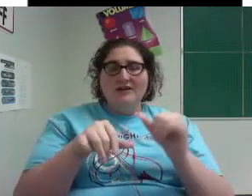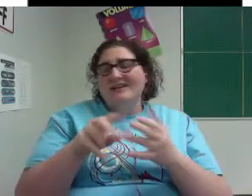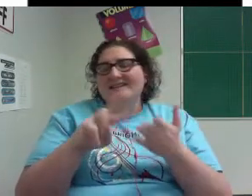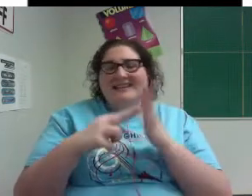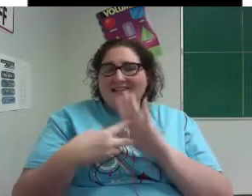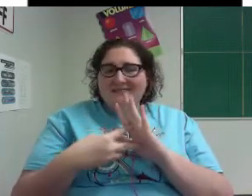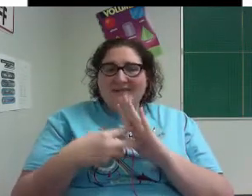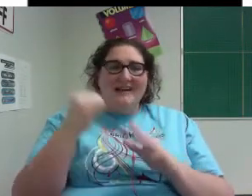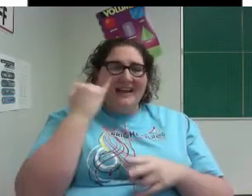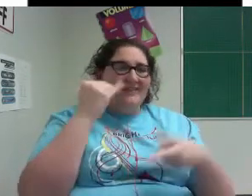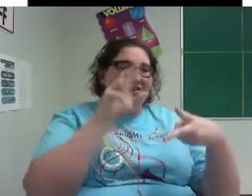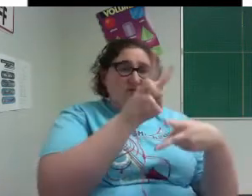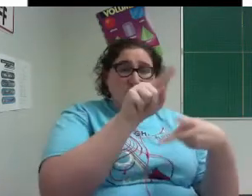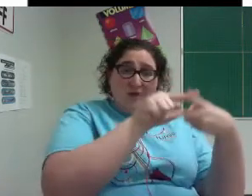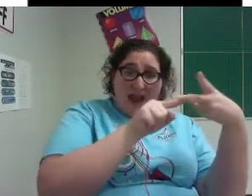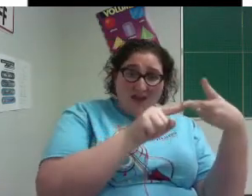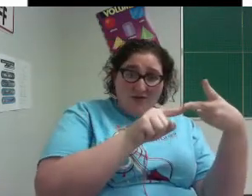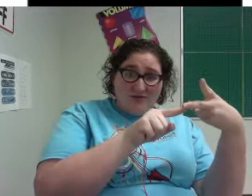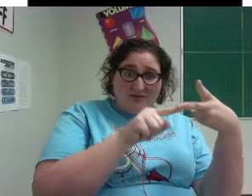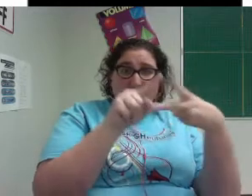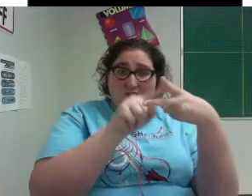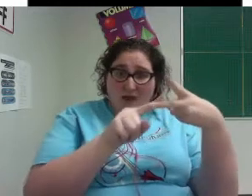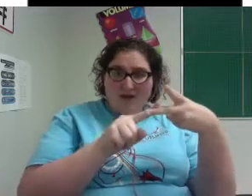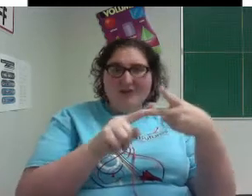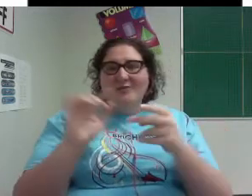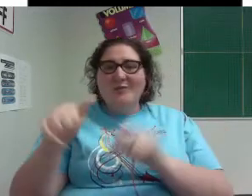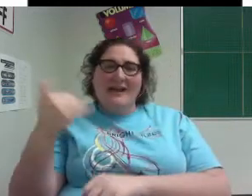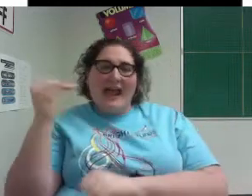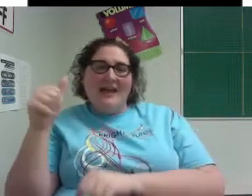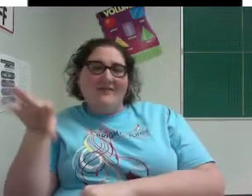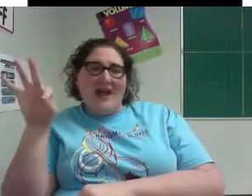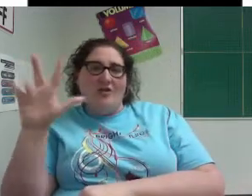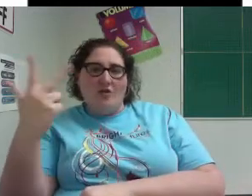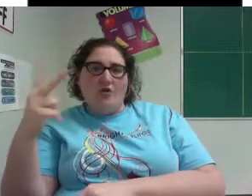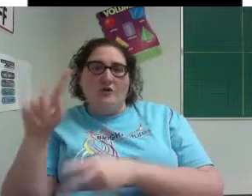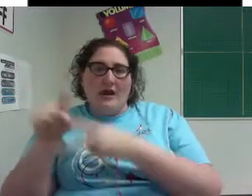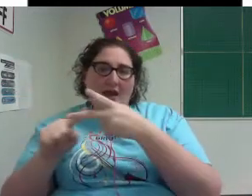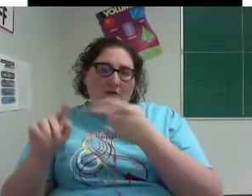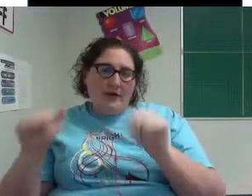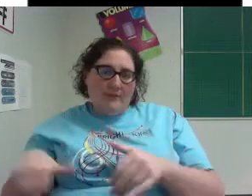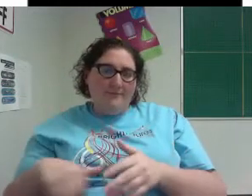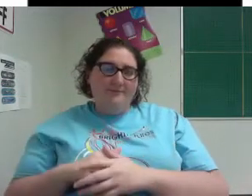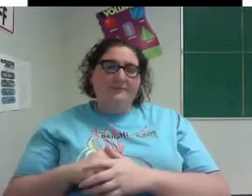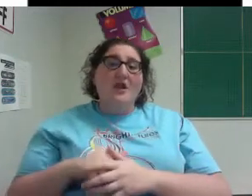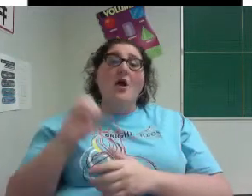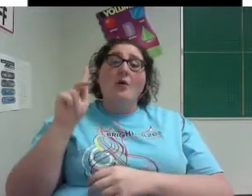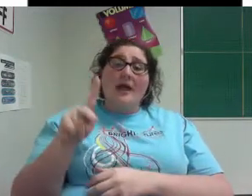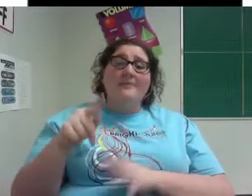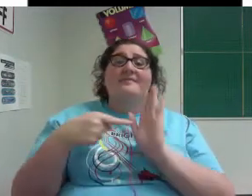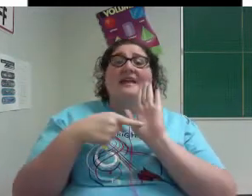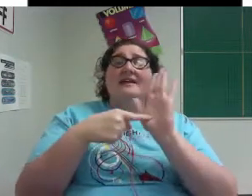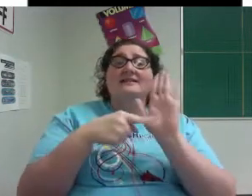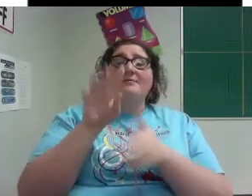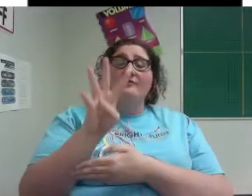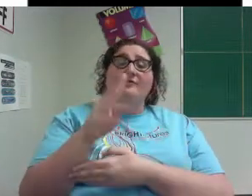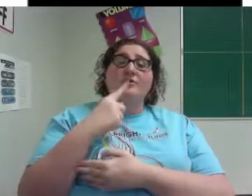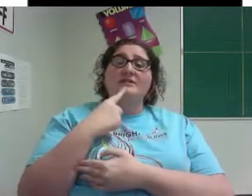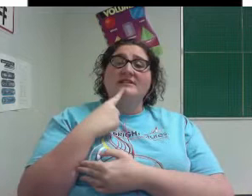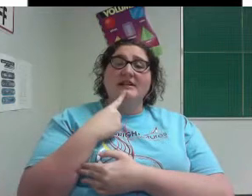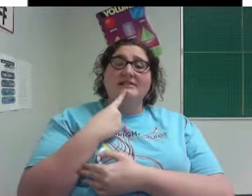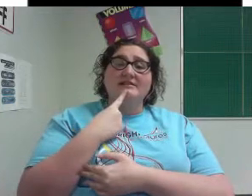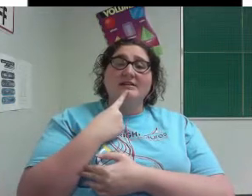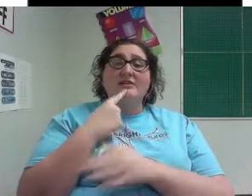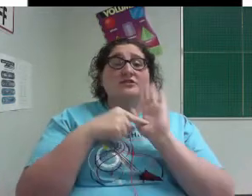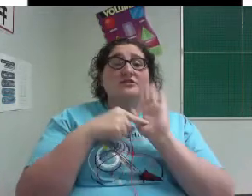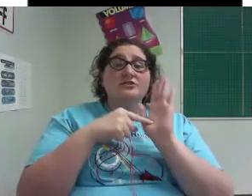given two angles of a triangle, we can find the third angle. This is basically what it's saying. Okay, it says example 4. It